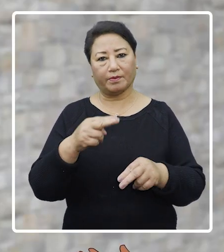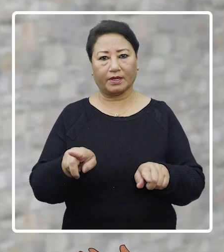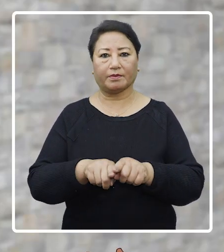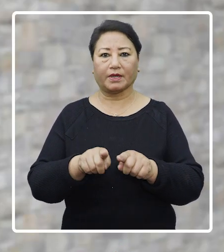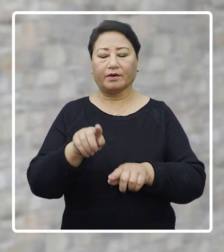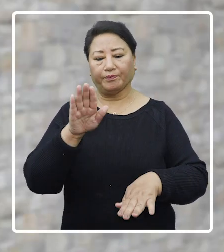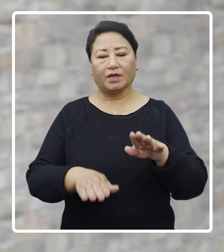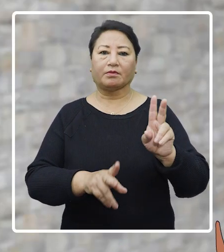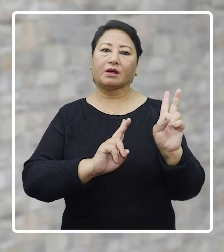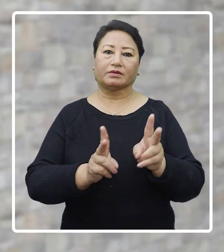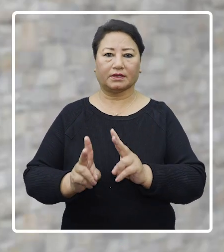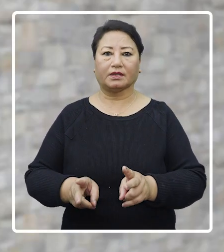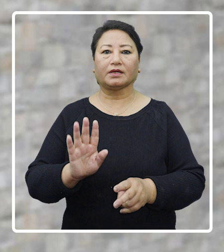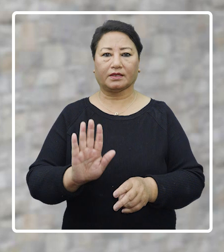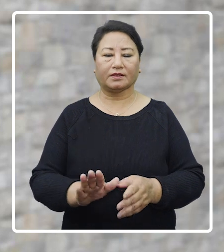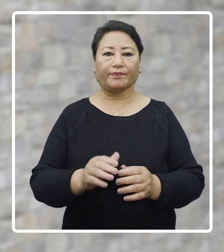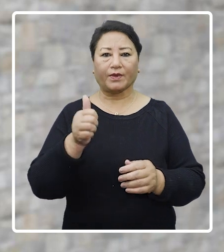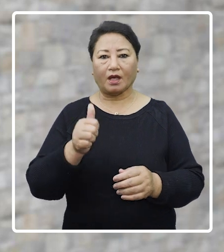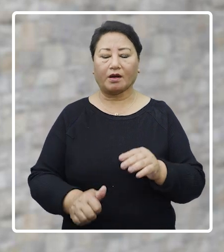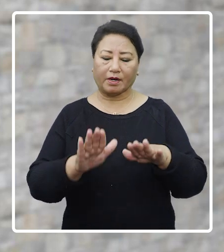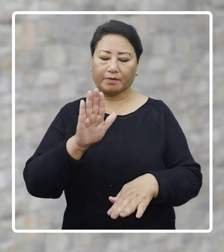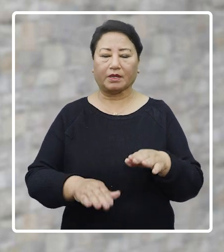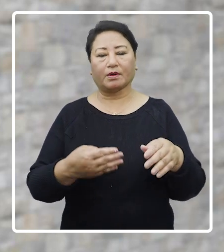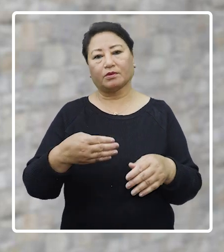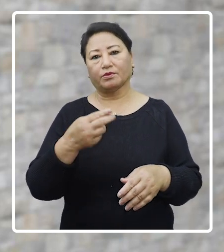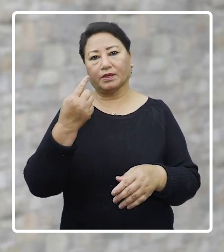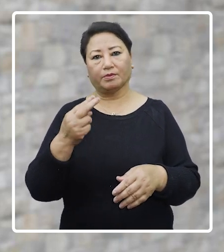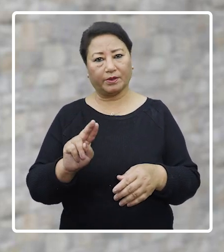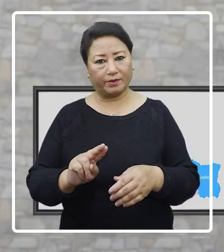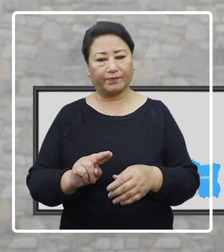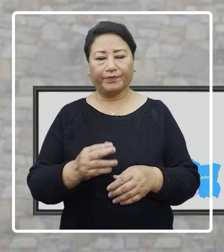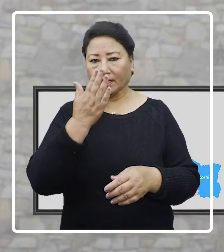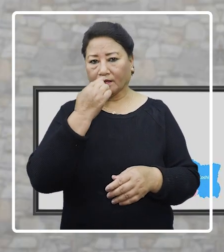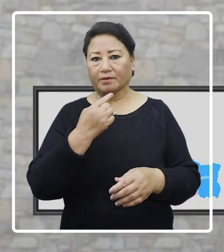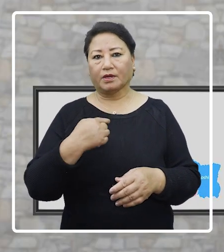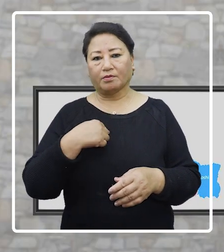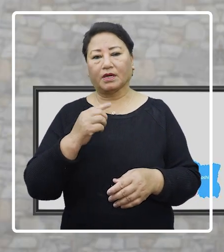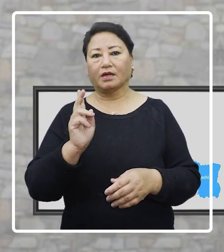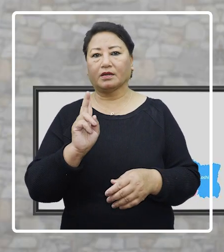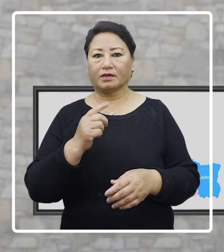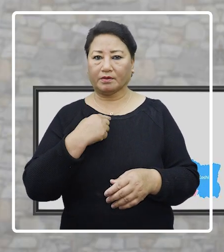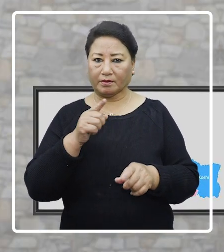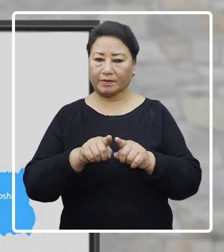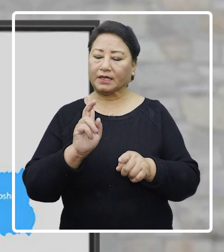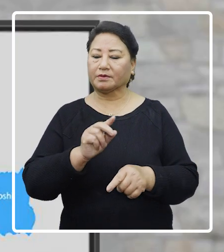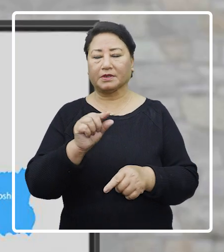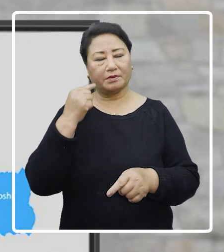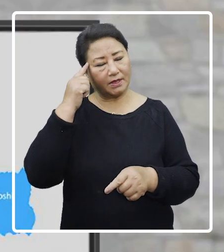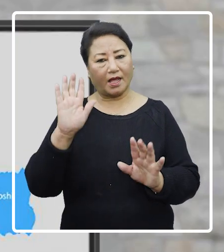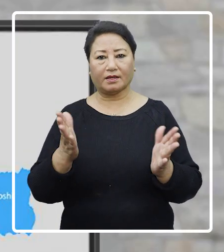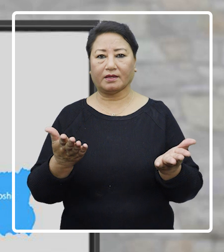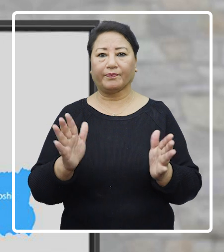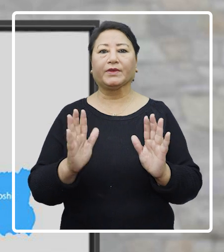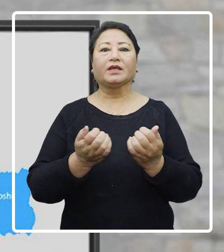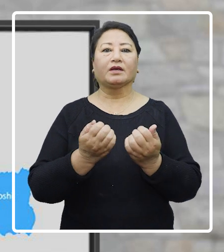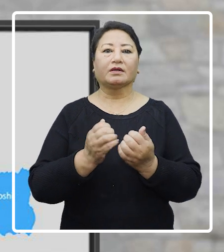is discrimination against women as I am still unaware of this convention. What is this convention about? CEDAW aims to ensure the